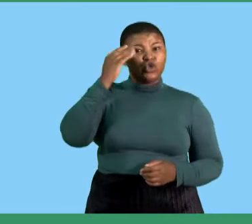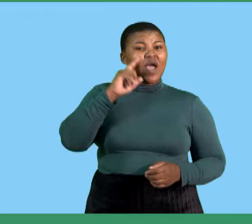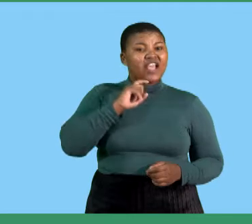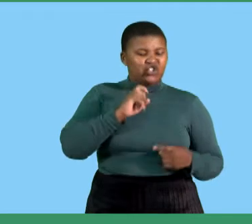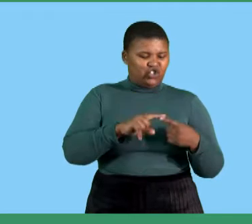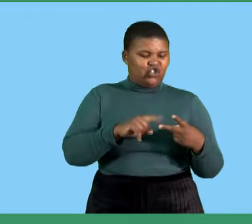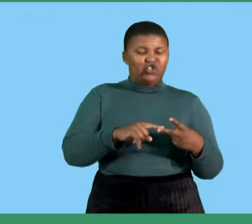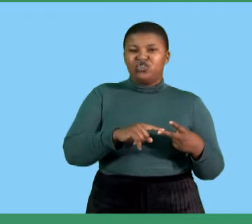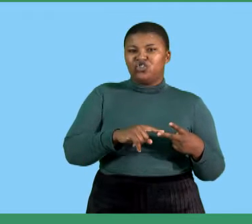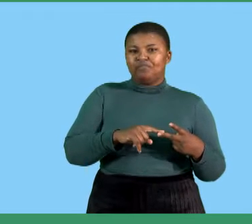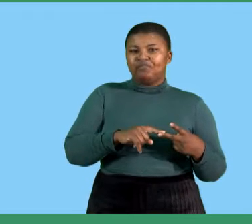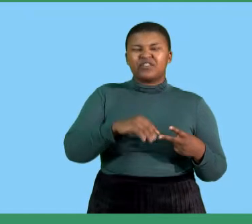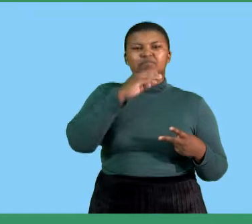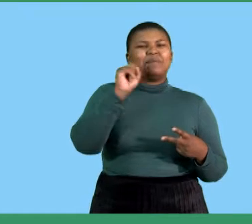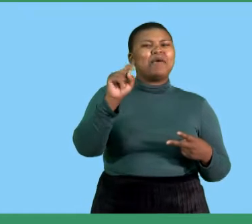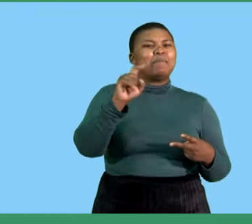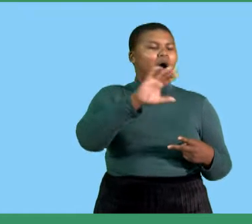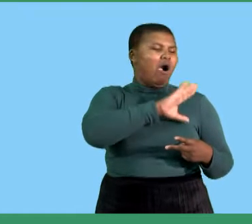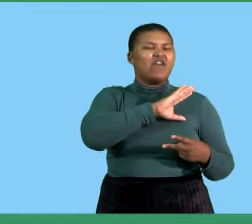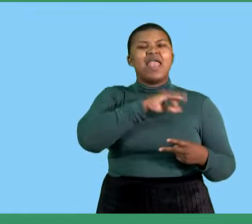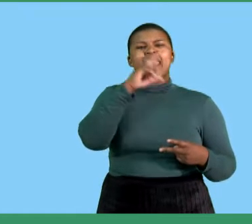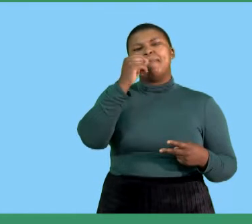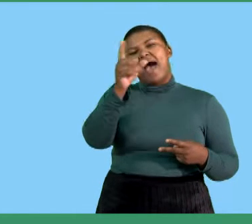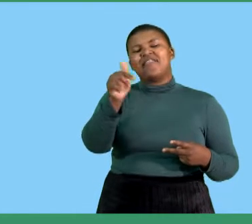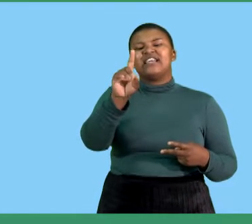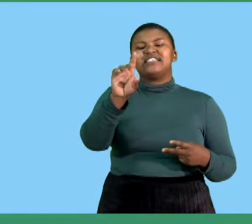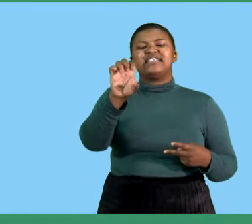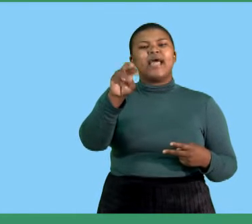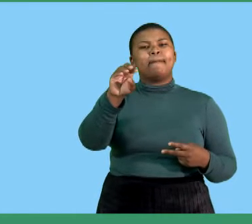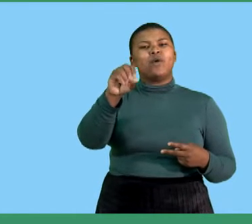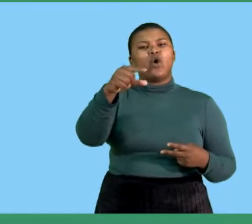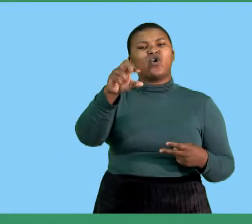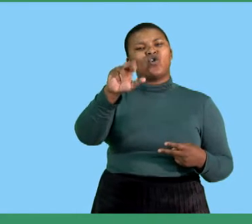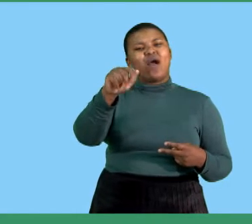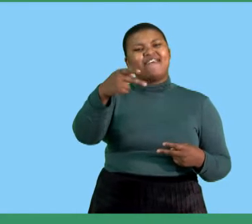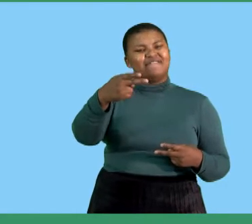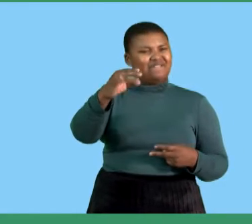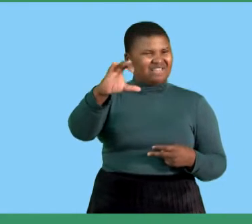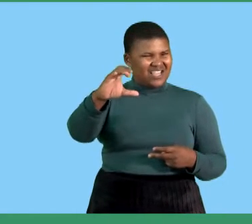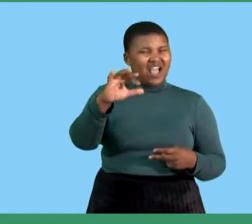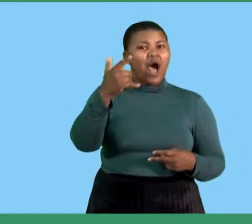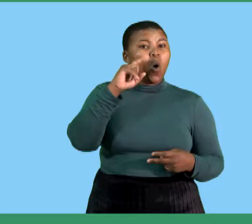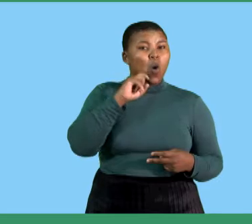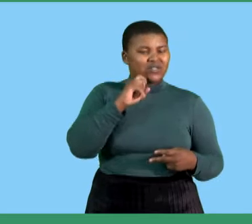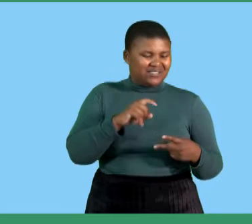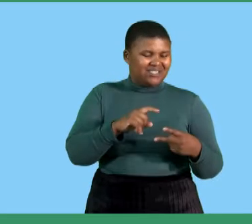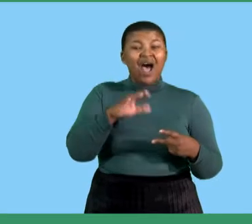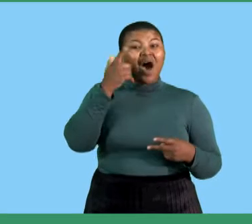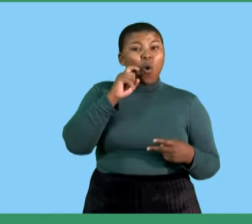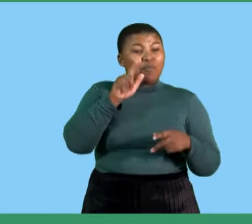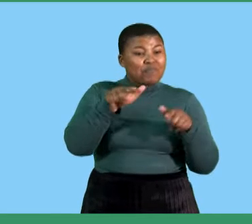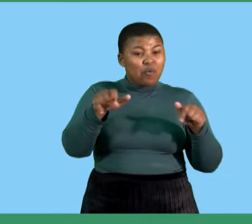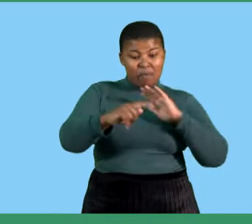the age group. So this is basically the demographics. So age group, we're looking at their age group. How old are they? How old is your